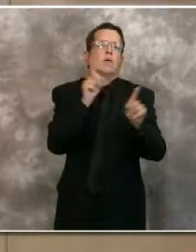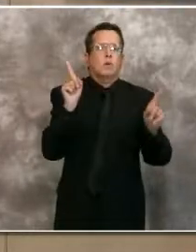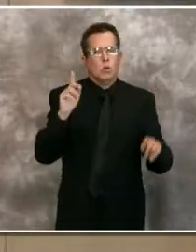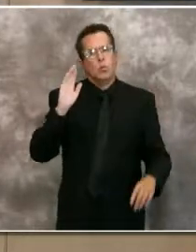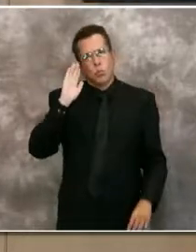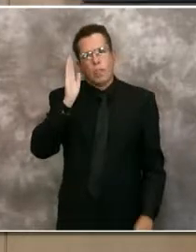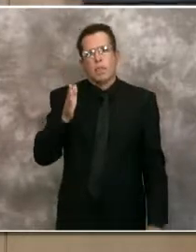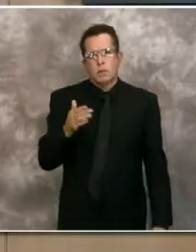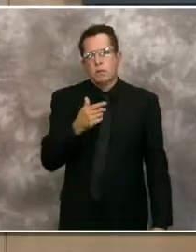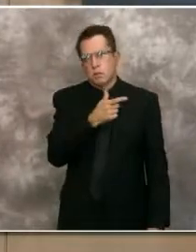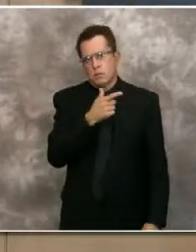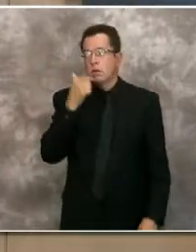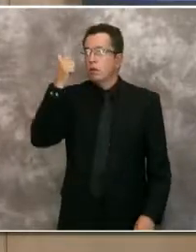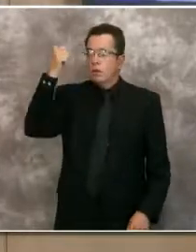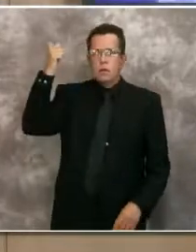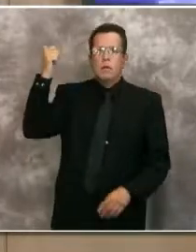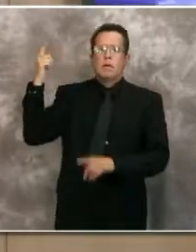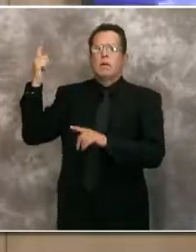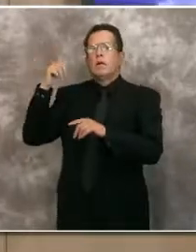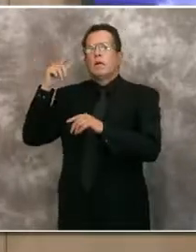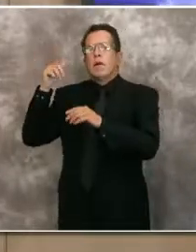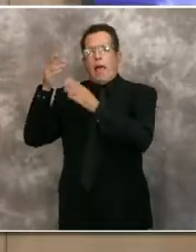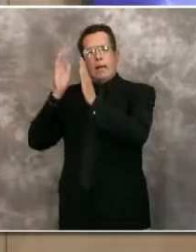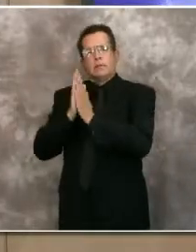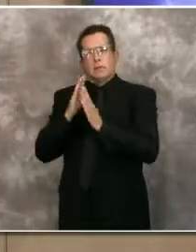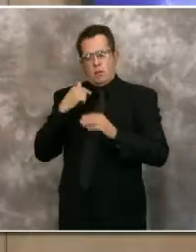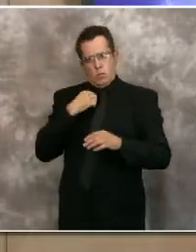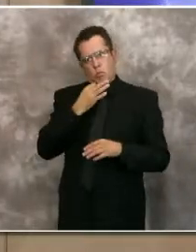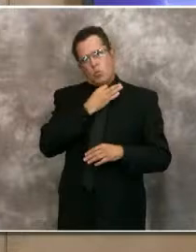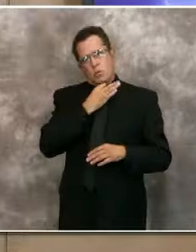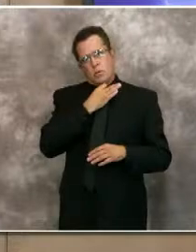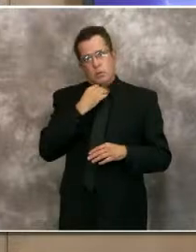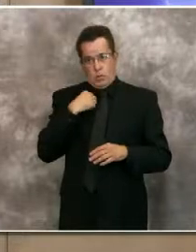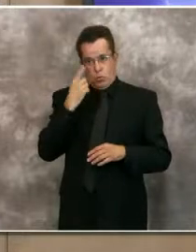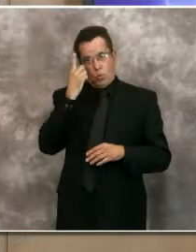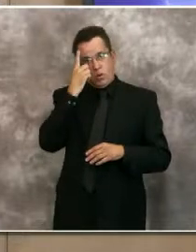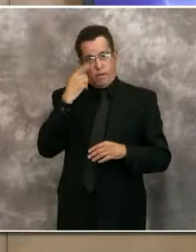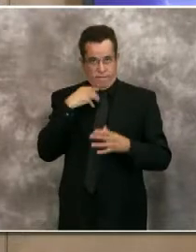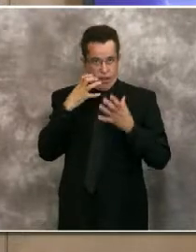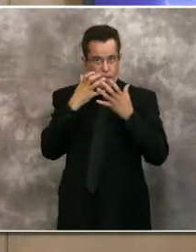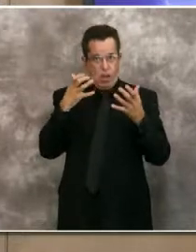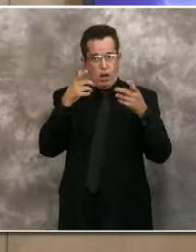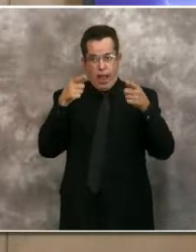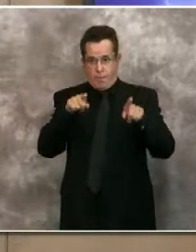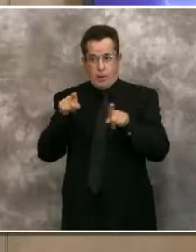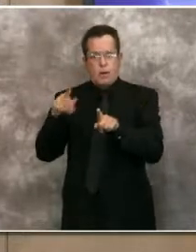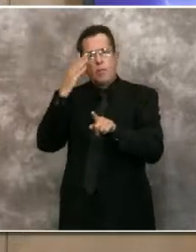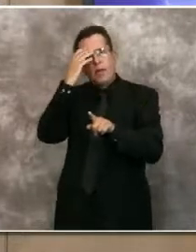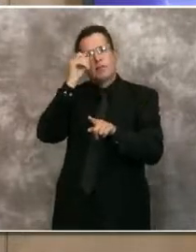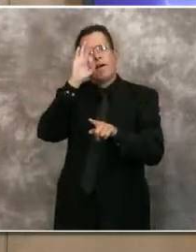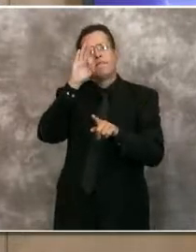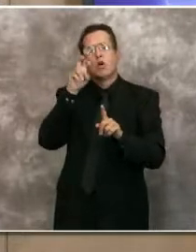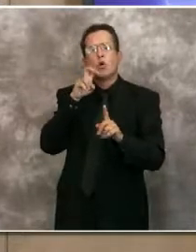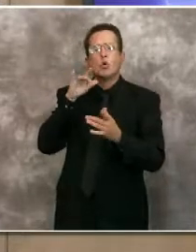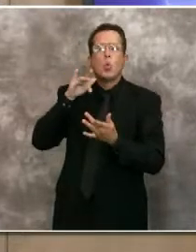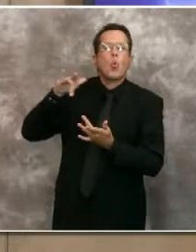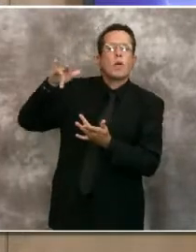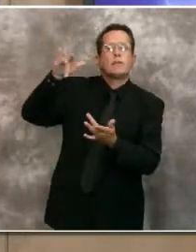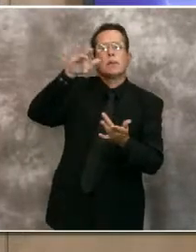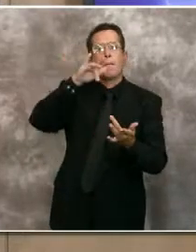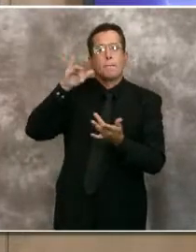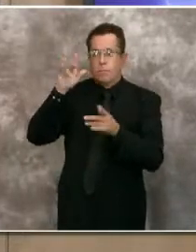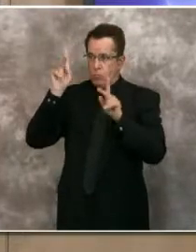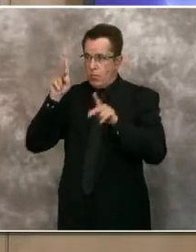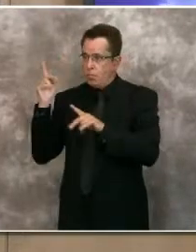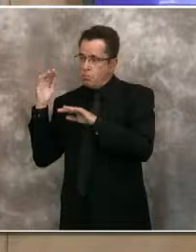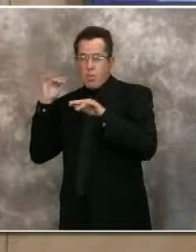And I'm wondering if there were a lot of cases associated with tourism, how the